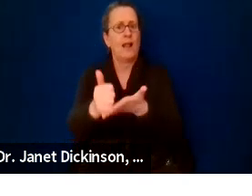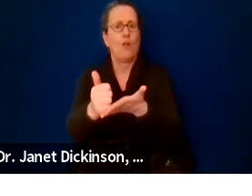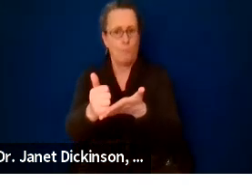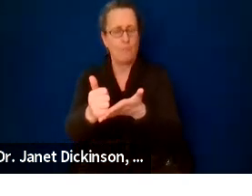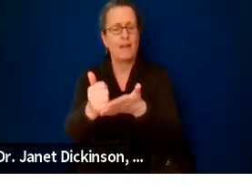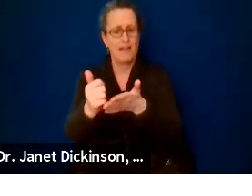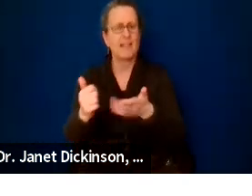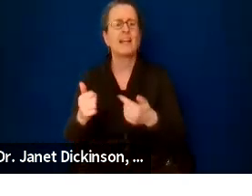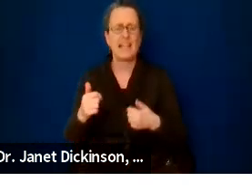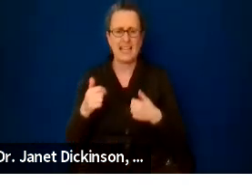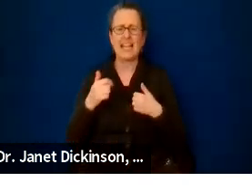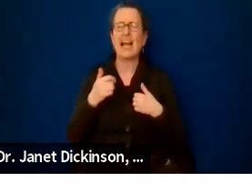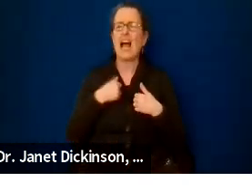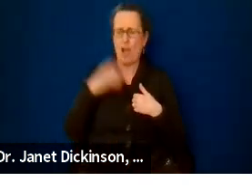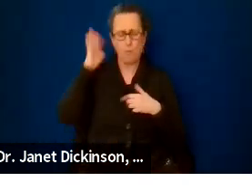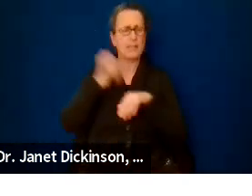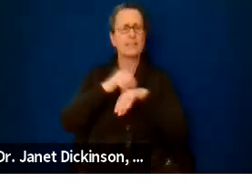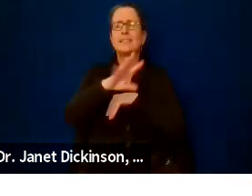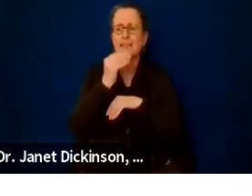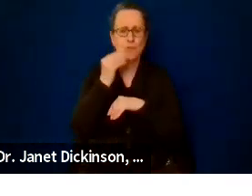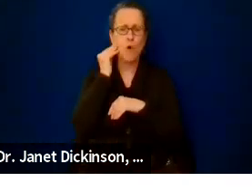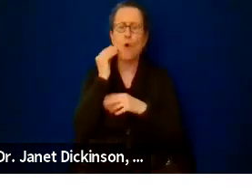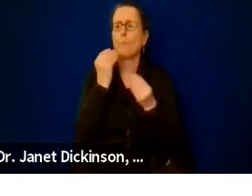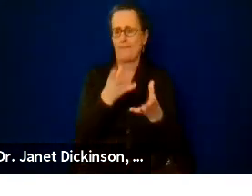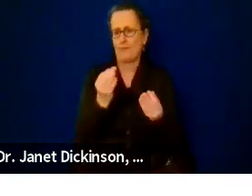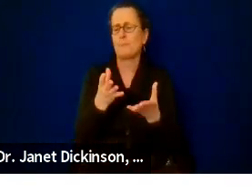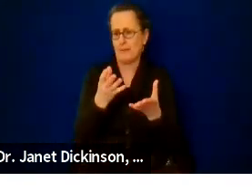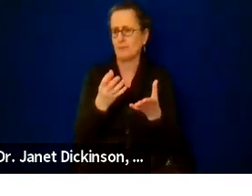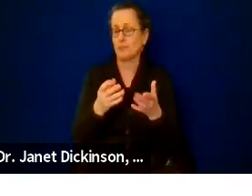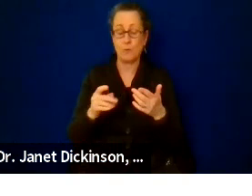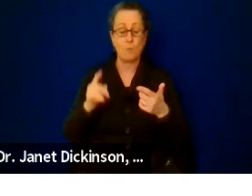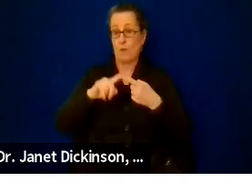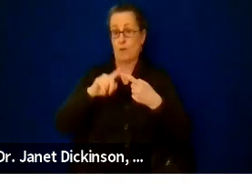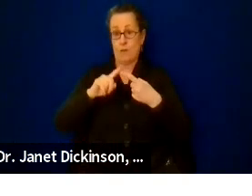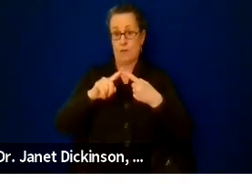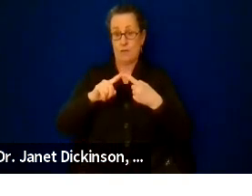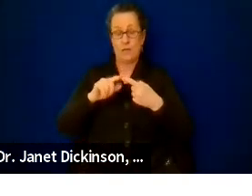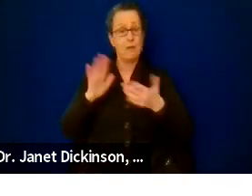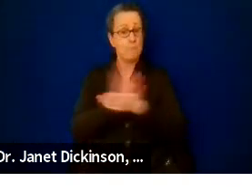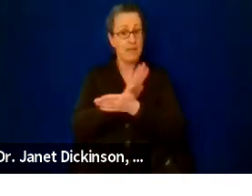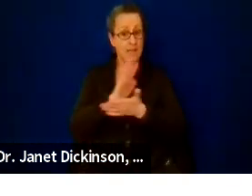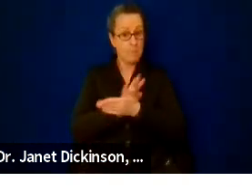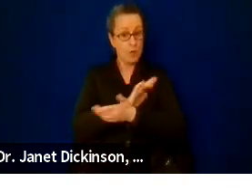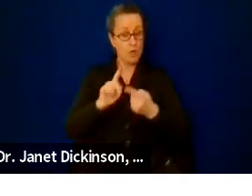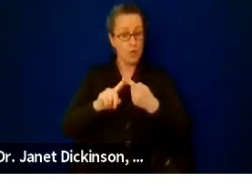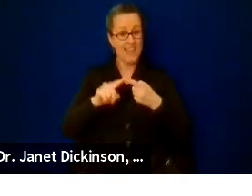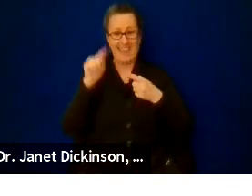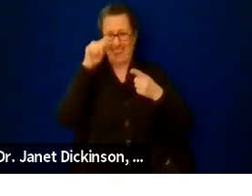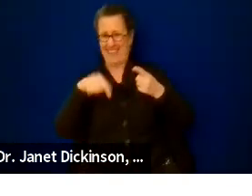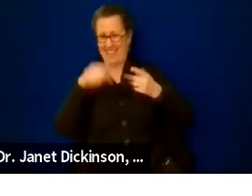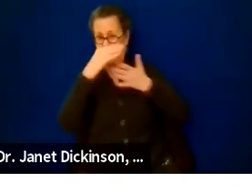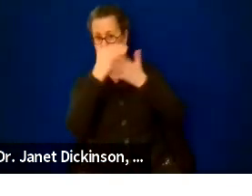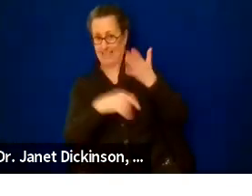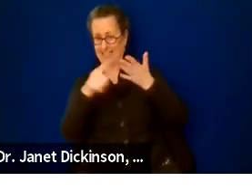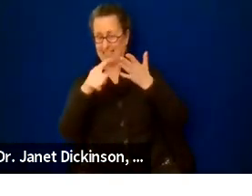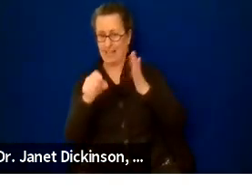sharing within the next couple of days. And one of those will be a sign-off sheet that will explain what the symptom check is, and